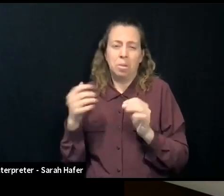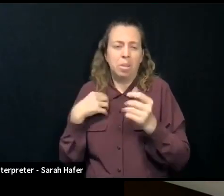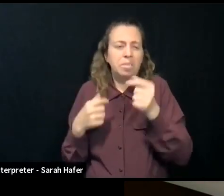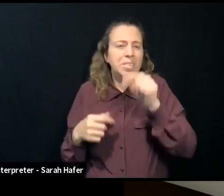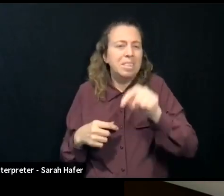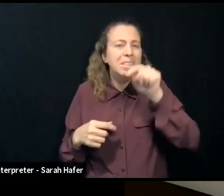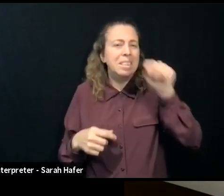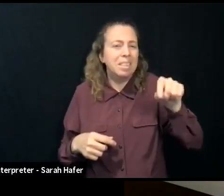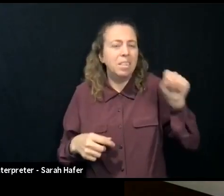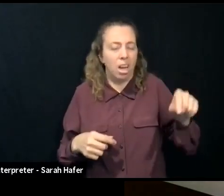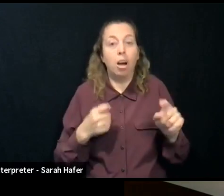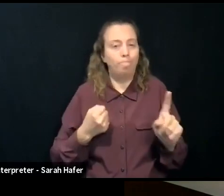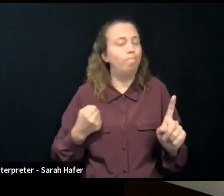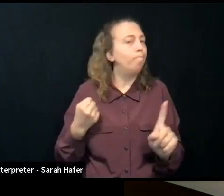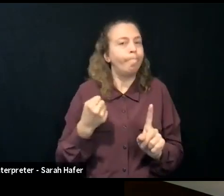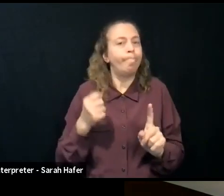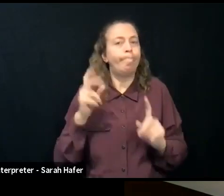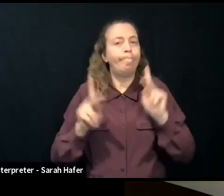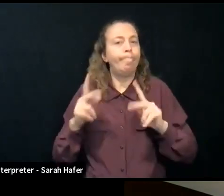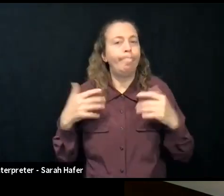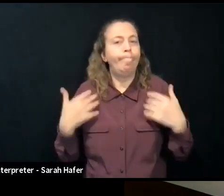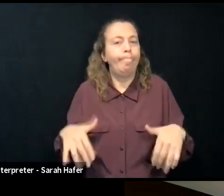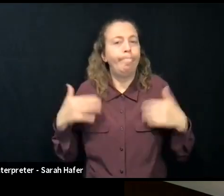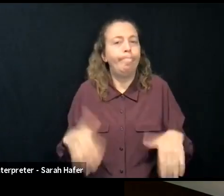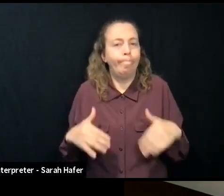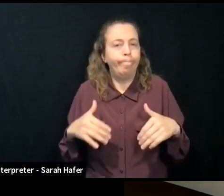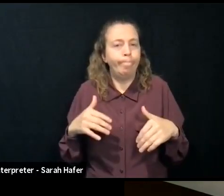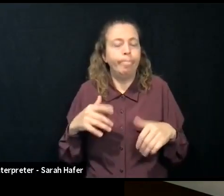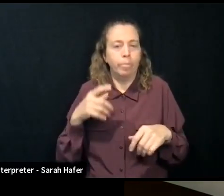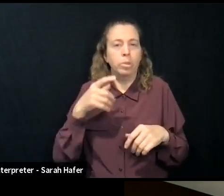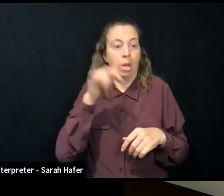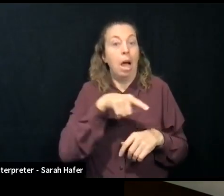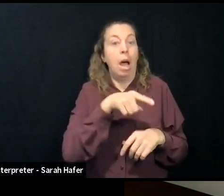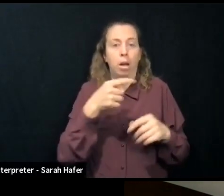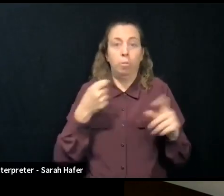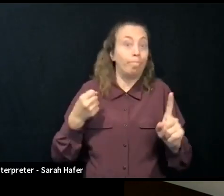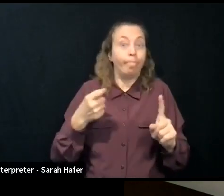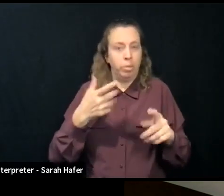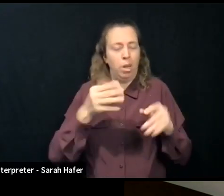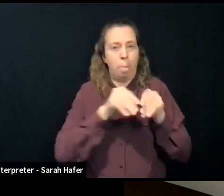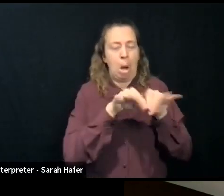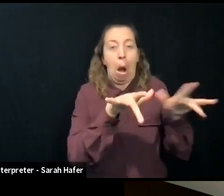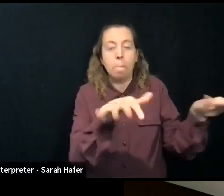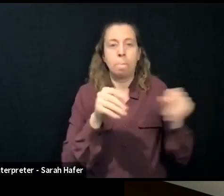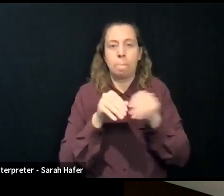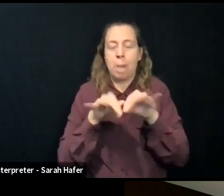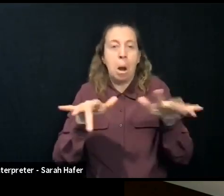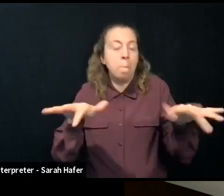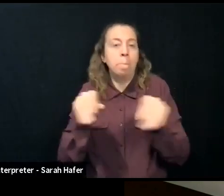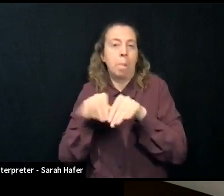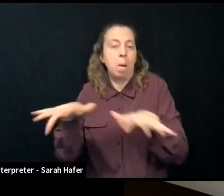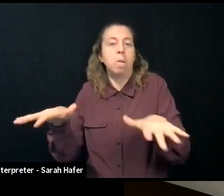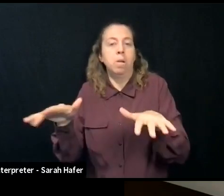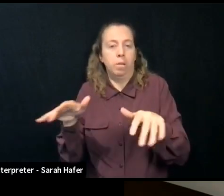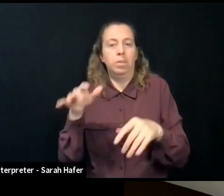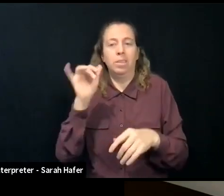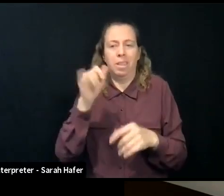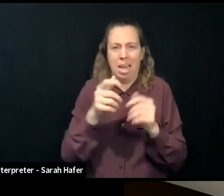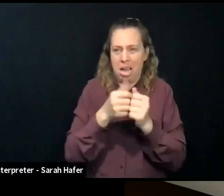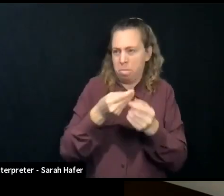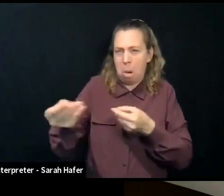or simply take over transmission in a given place. When these viruses are detected, they get classified in a couple of ways, which